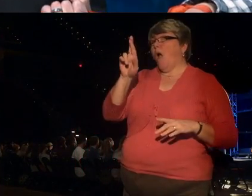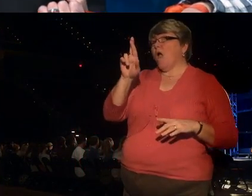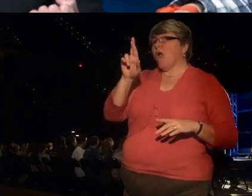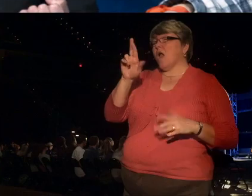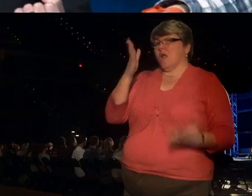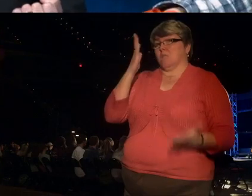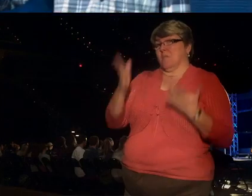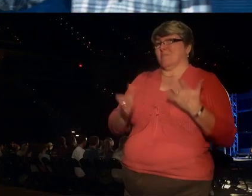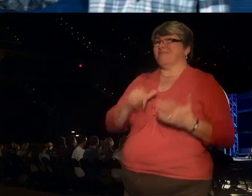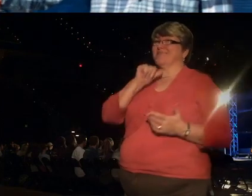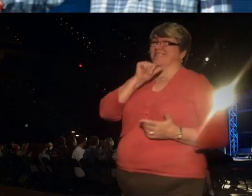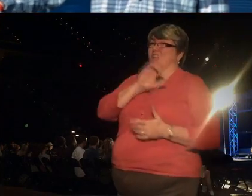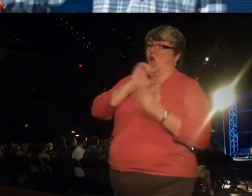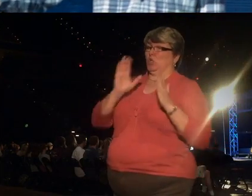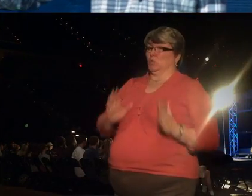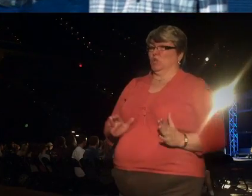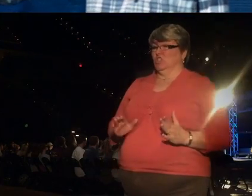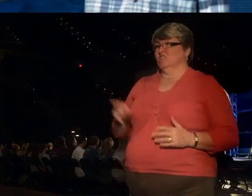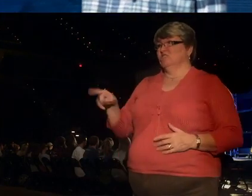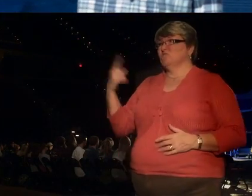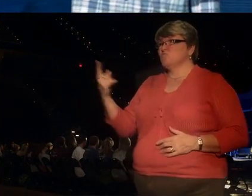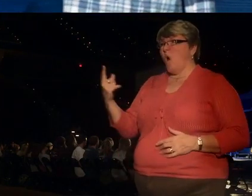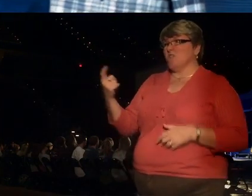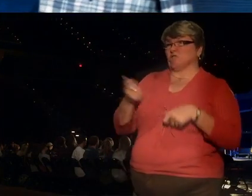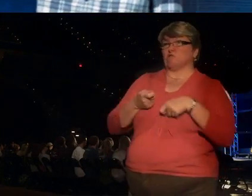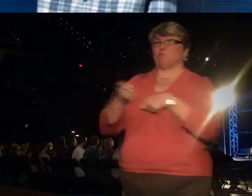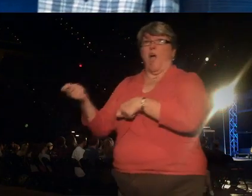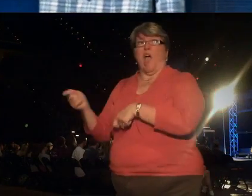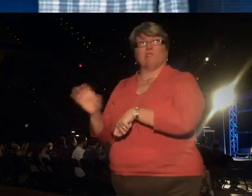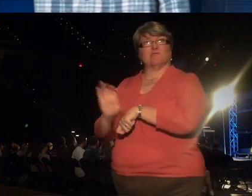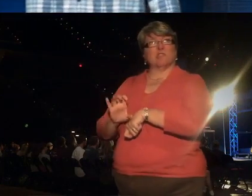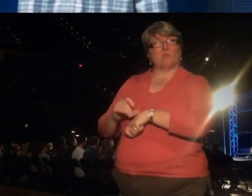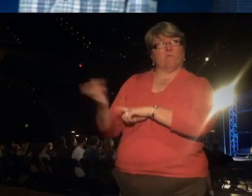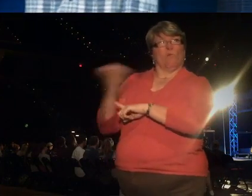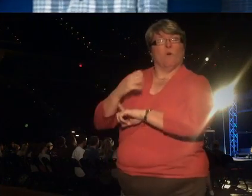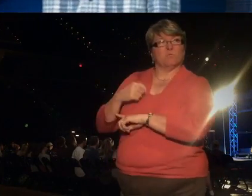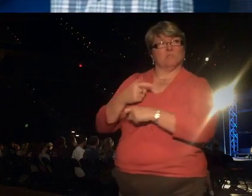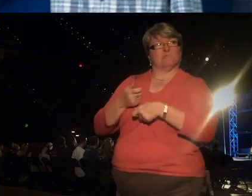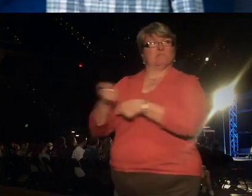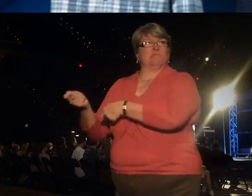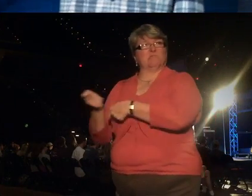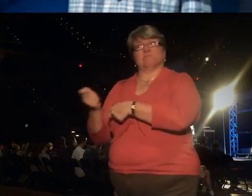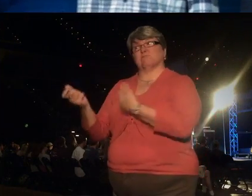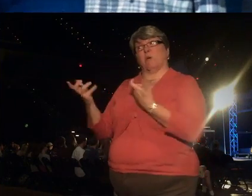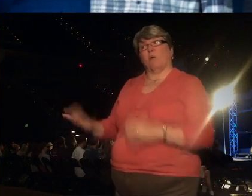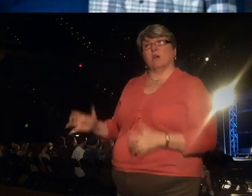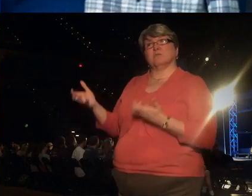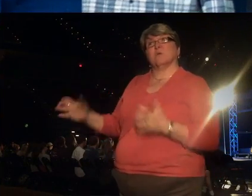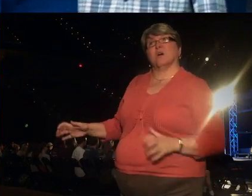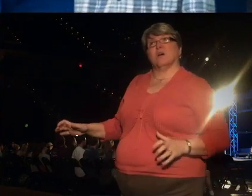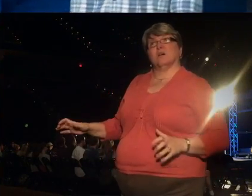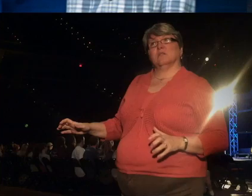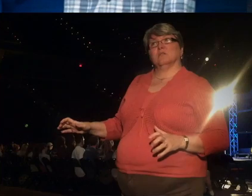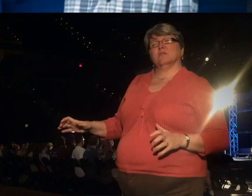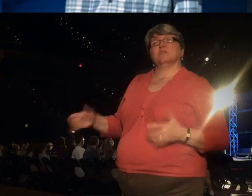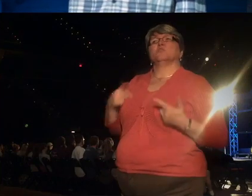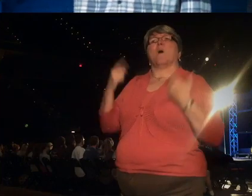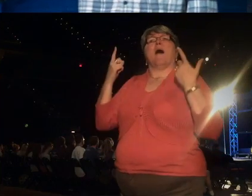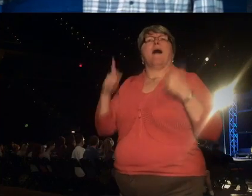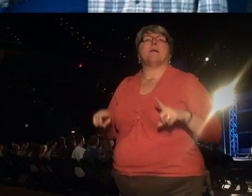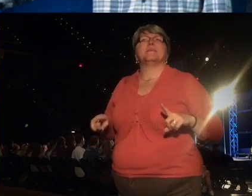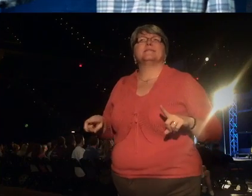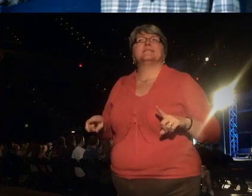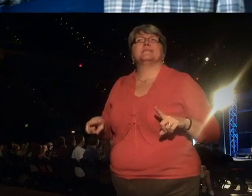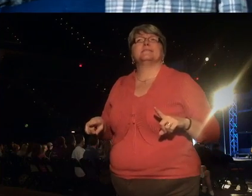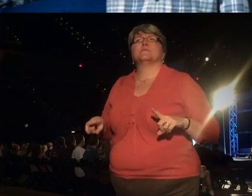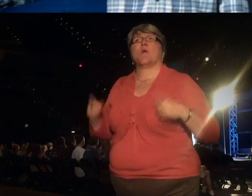the non-Christian who she's always trying to drag to church and trying to make do stuff that he doesn't want to do, right? And so what ends up happening? What ends